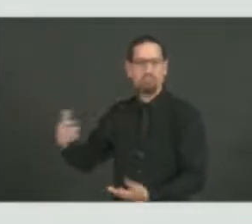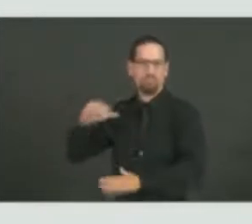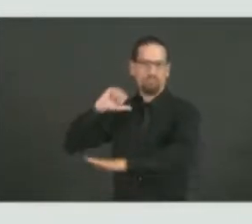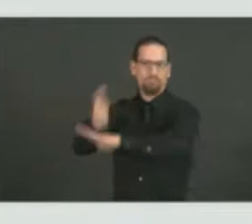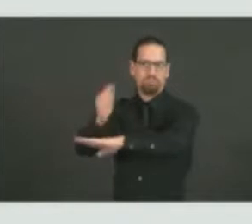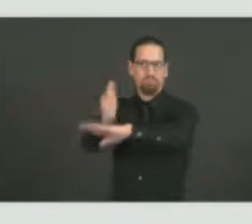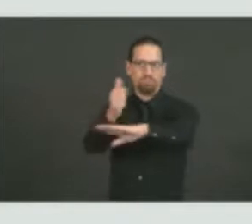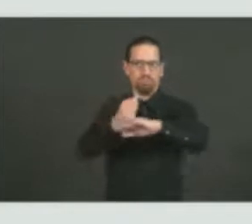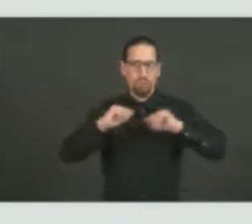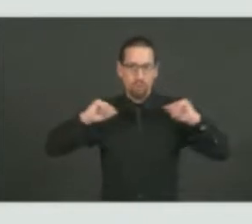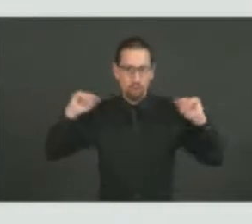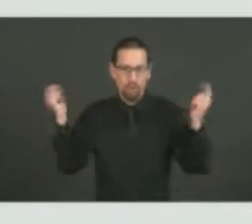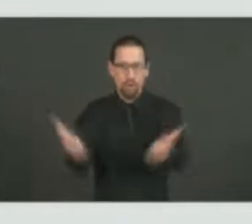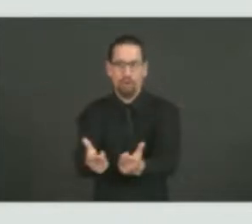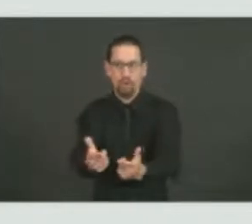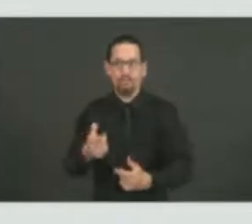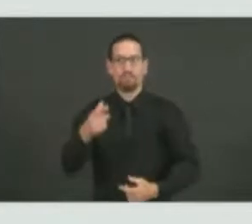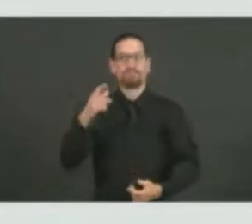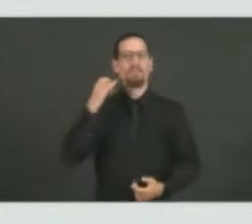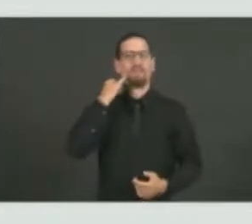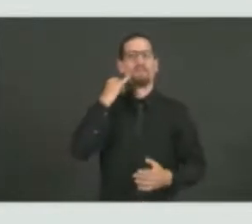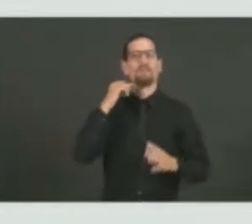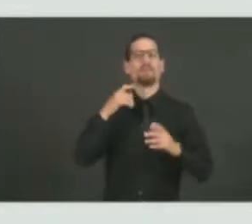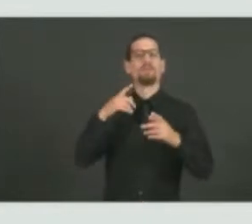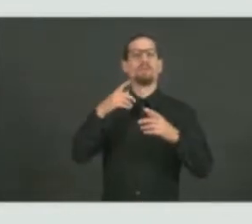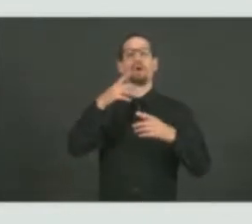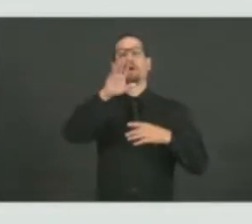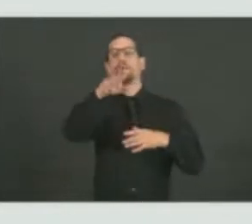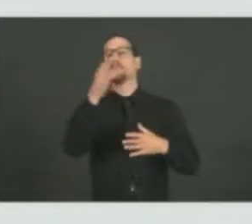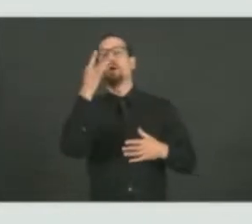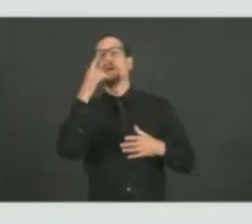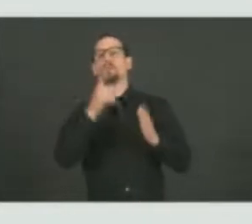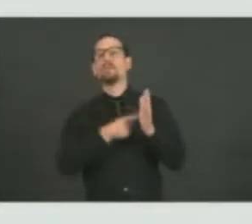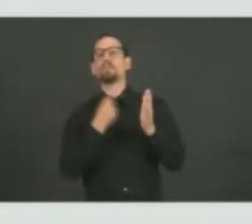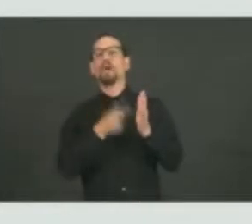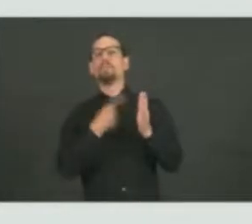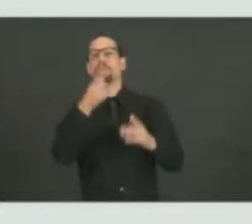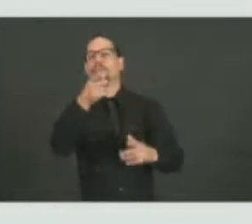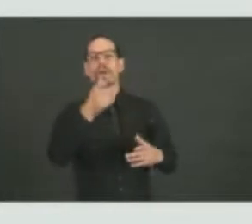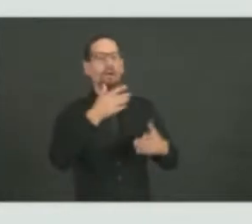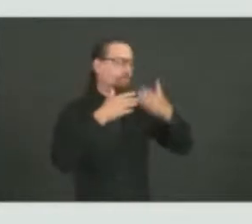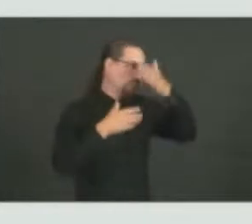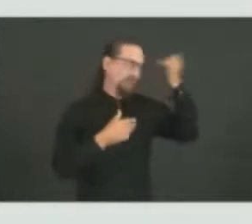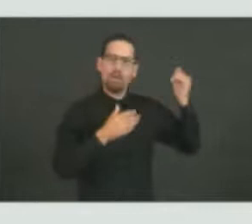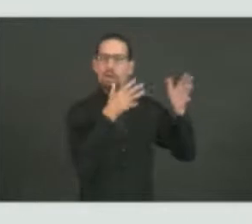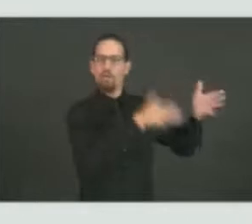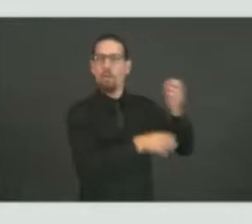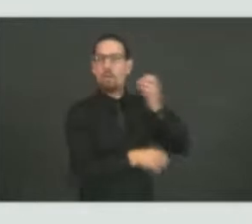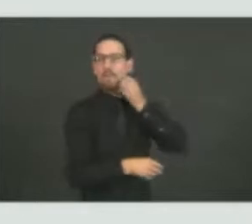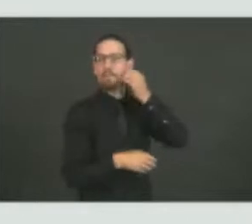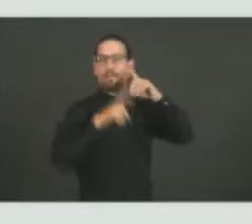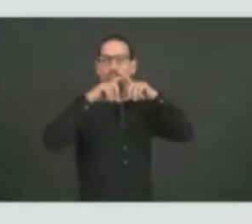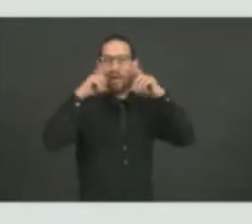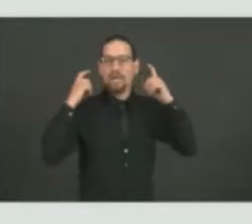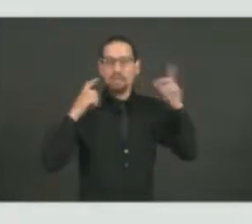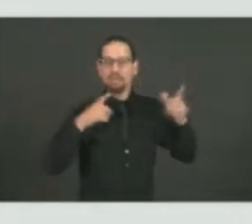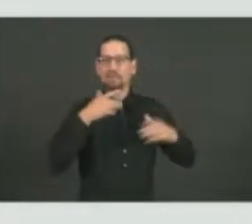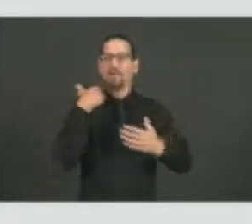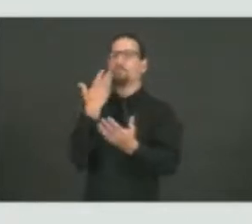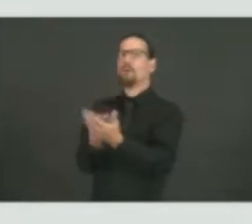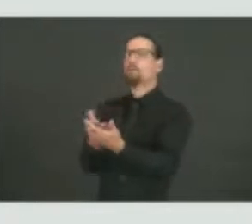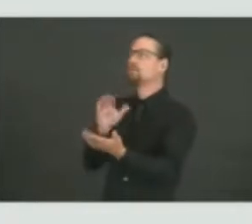at all times, even if someone left it at home by accident? And finally, we're looking at operational